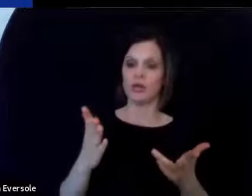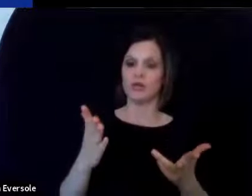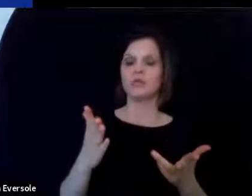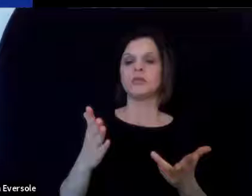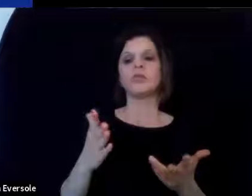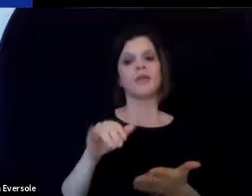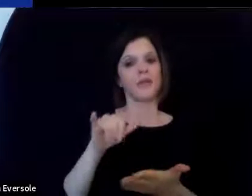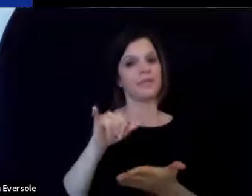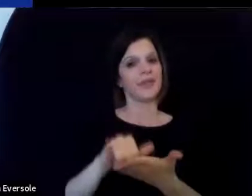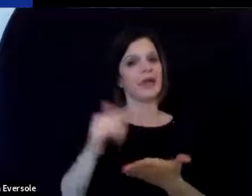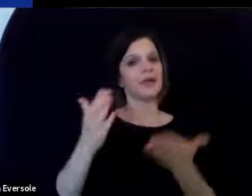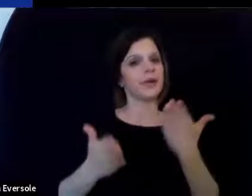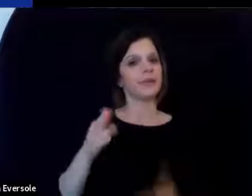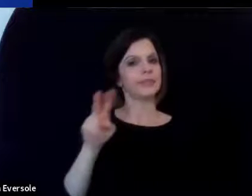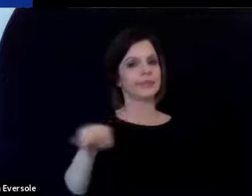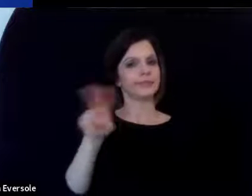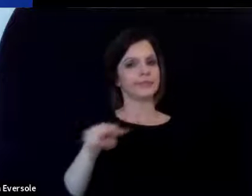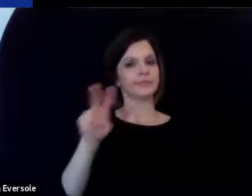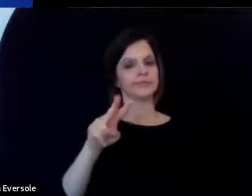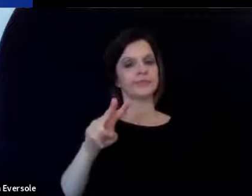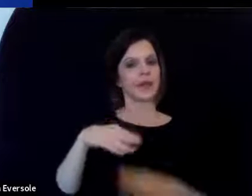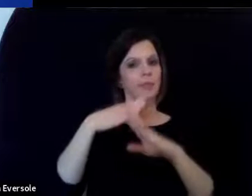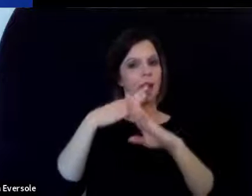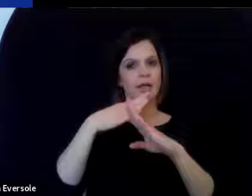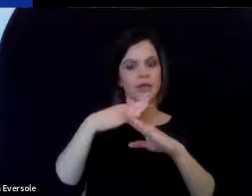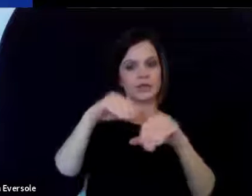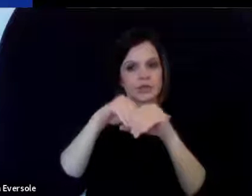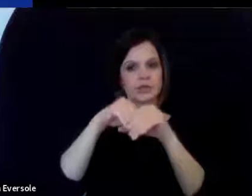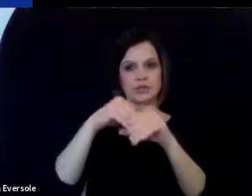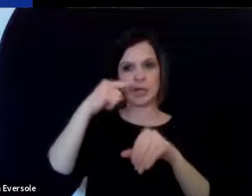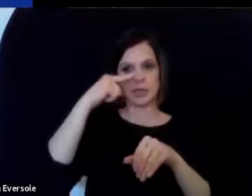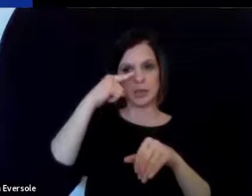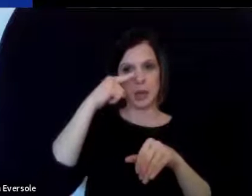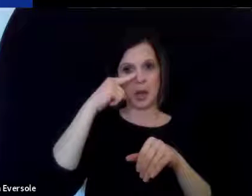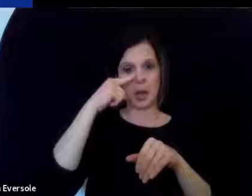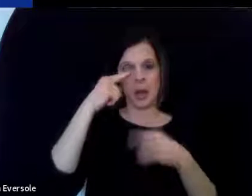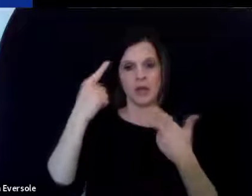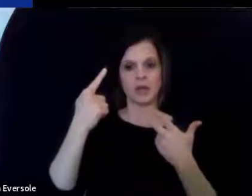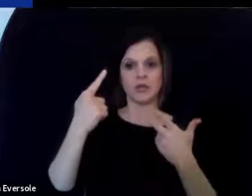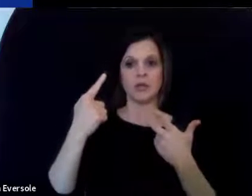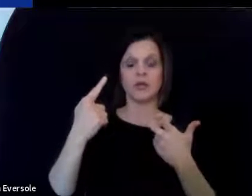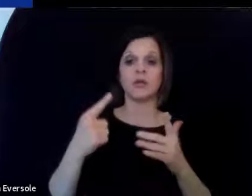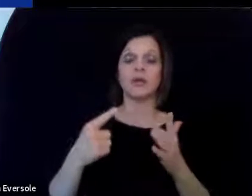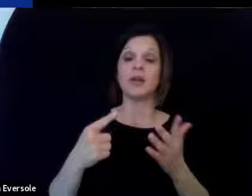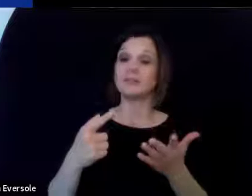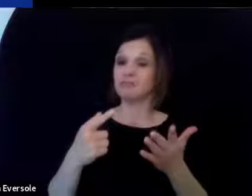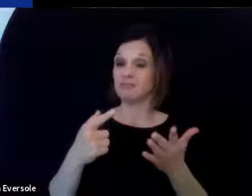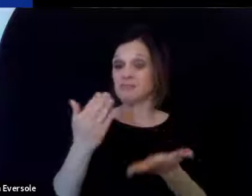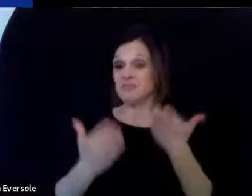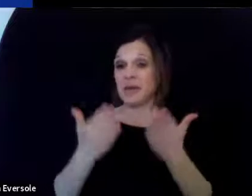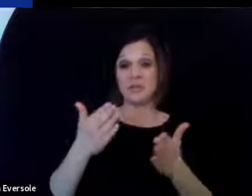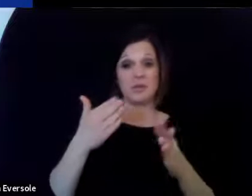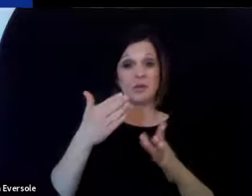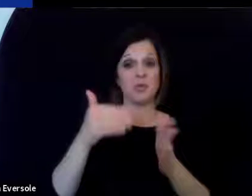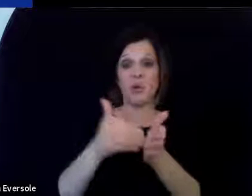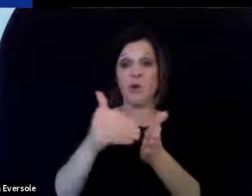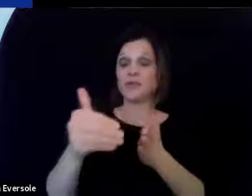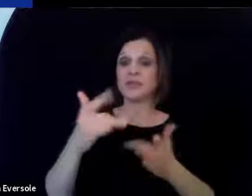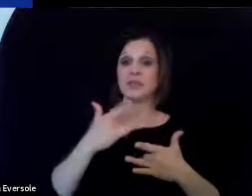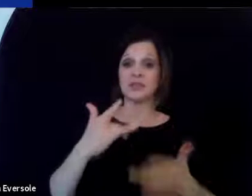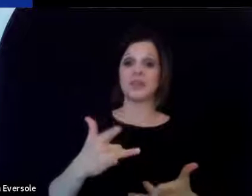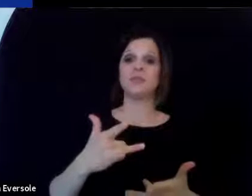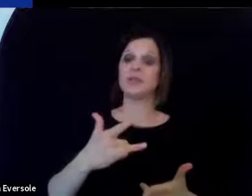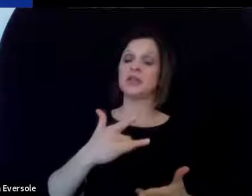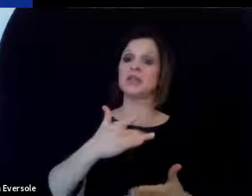can be a sign that you've got some blockage or narrowing going on, which then if kids get an upper respiratory infection, it's just going to